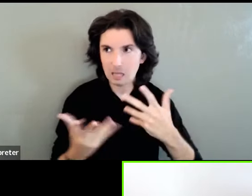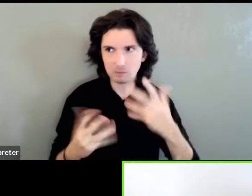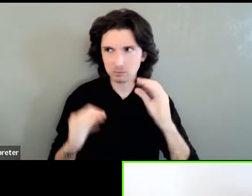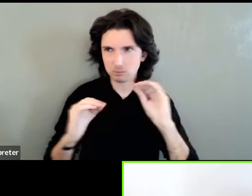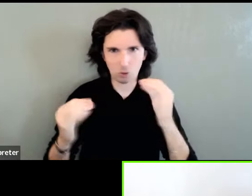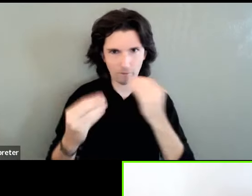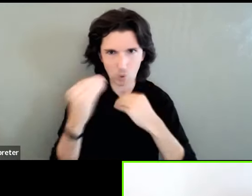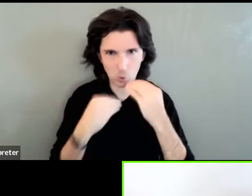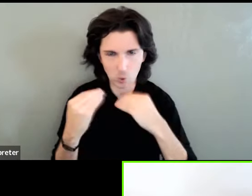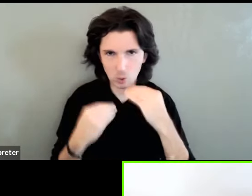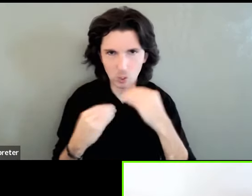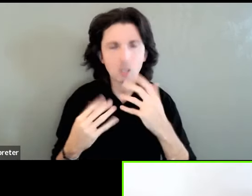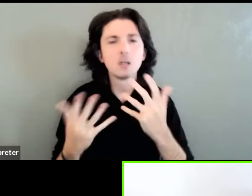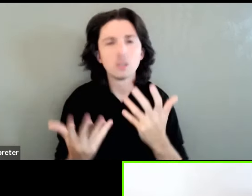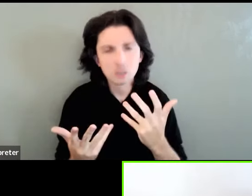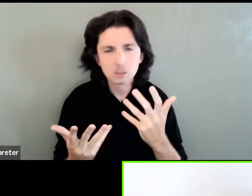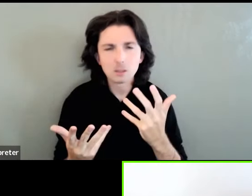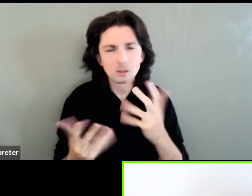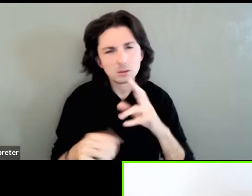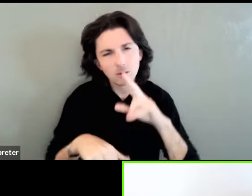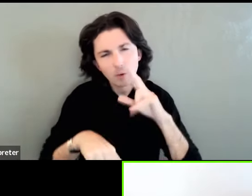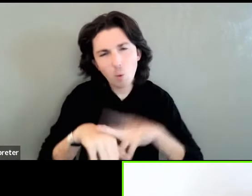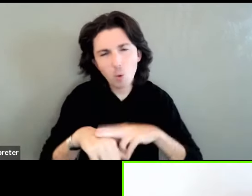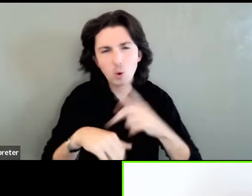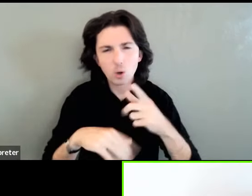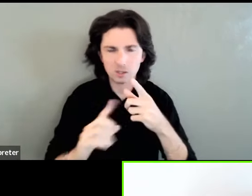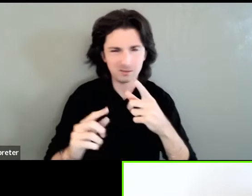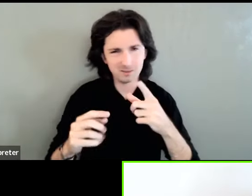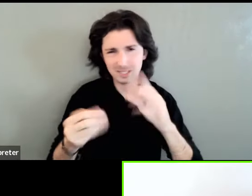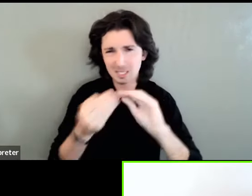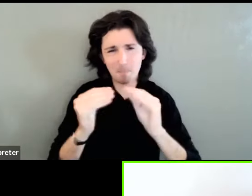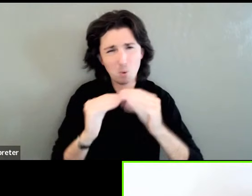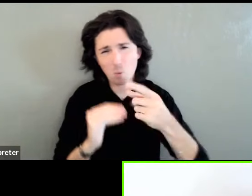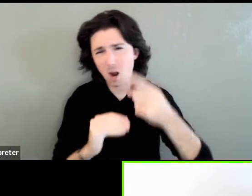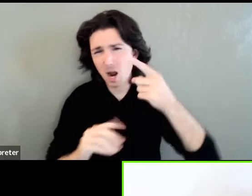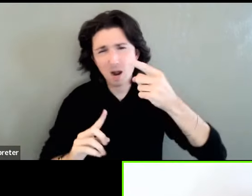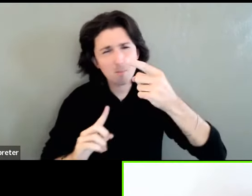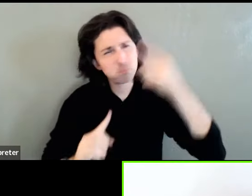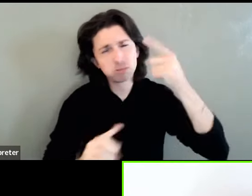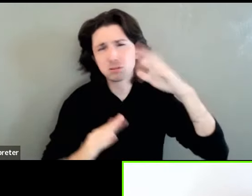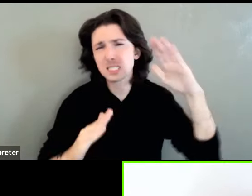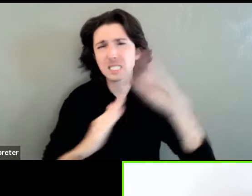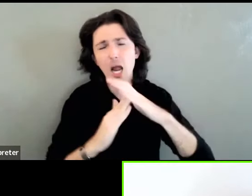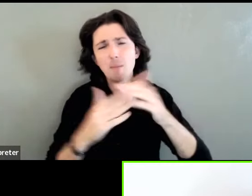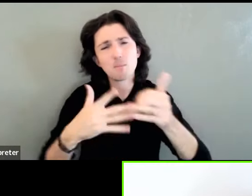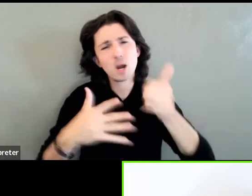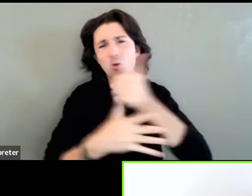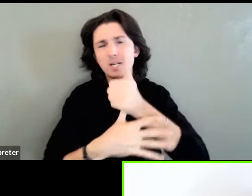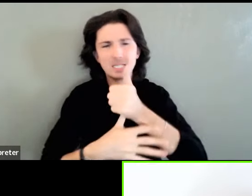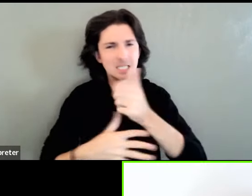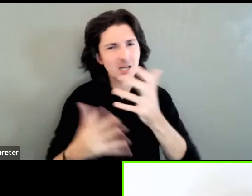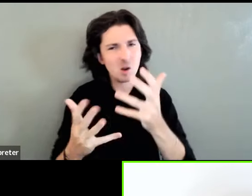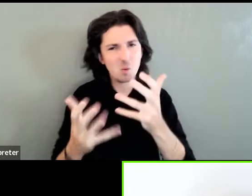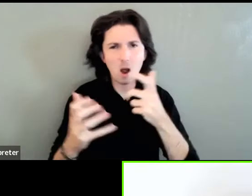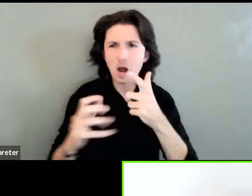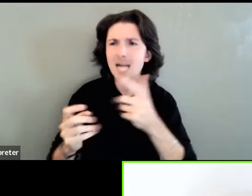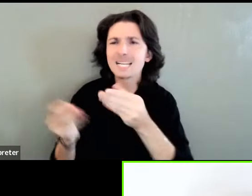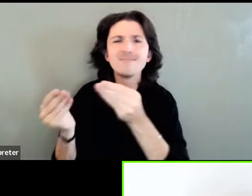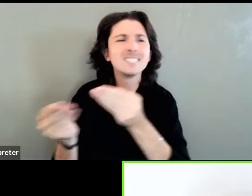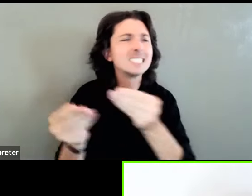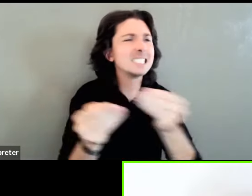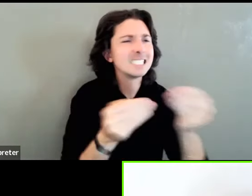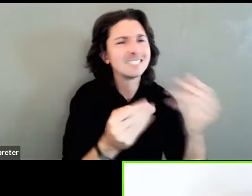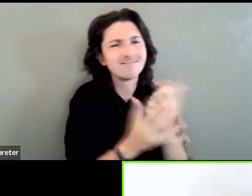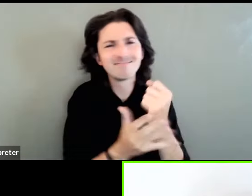of performers is very important. So if you're noticing that there's an issue where you're not being given an opportunity to eat, in addition and above